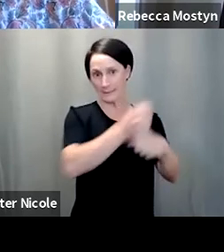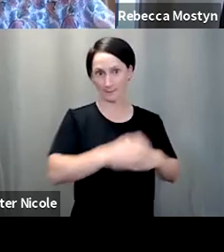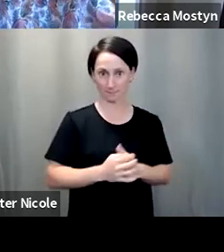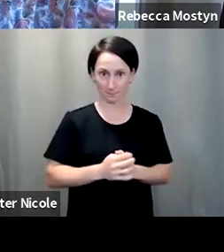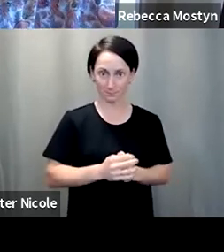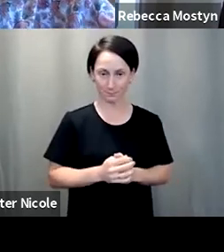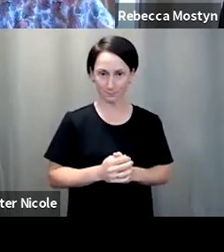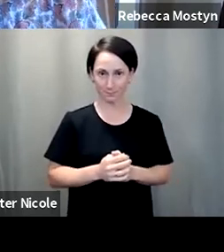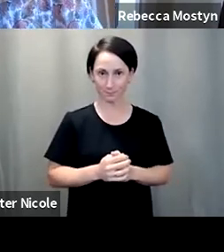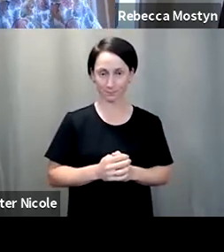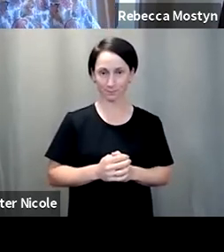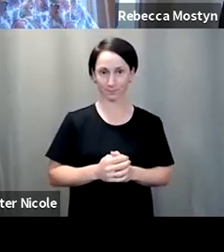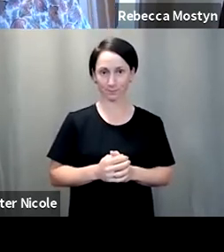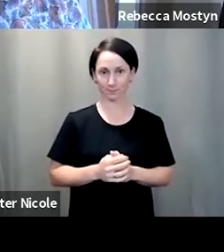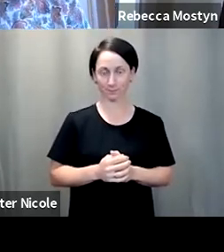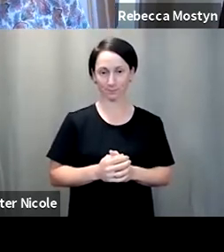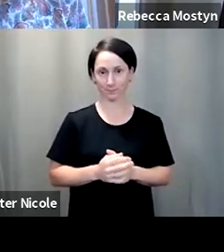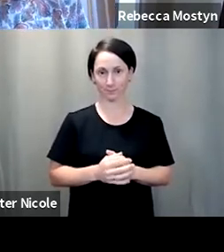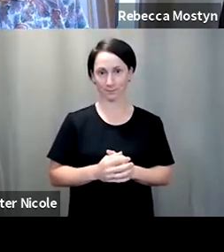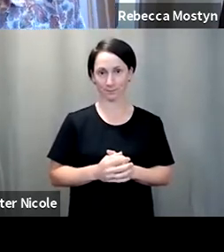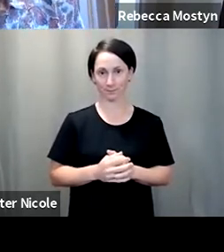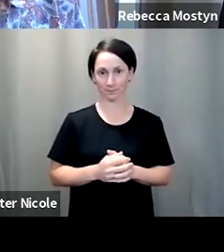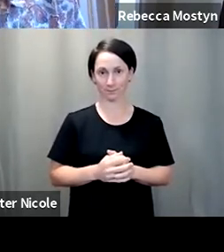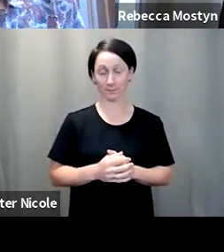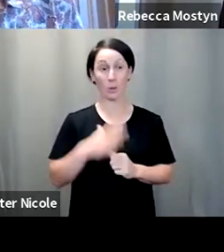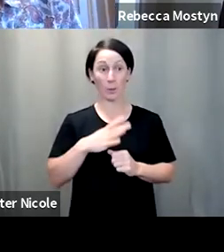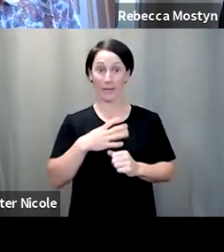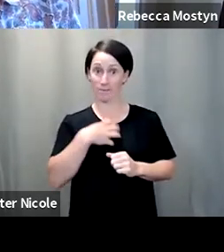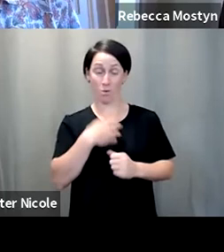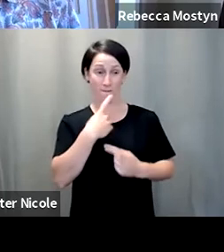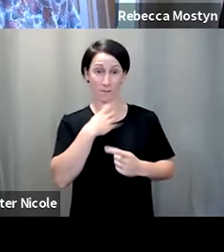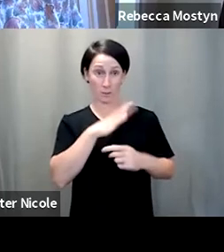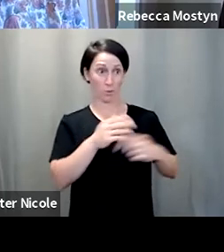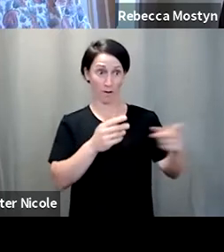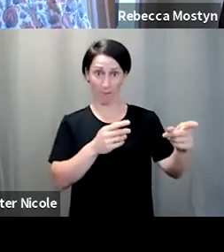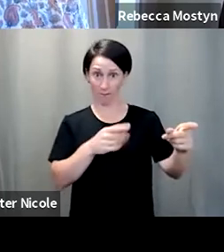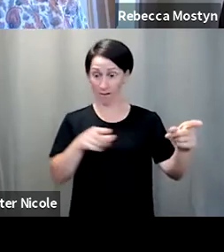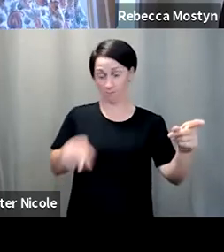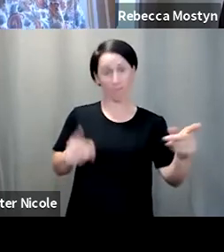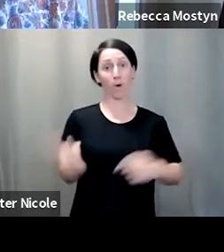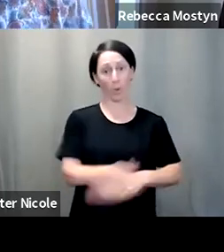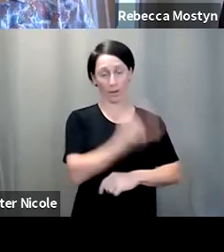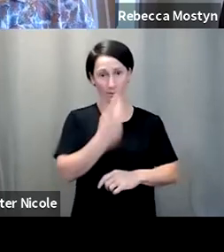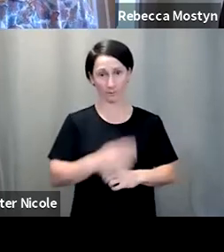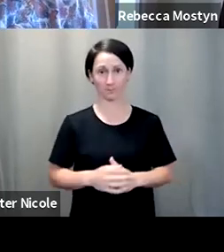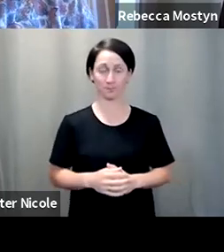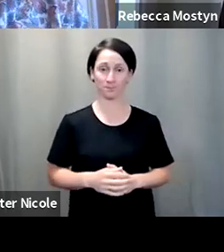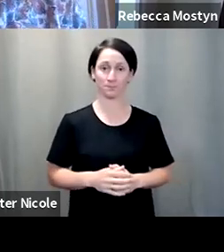And we need data around that. And with